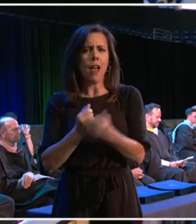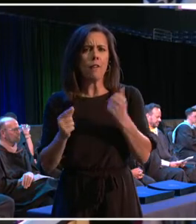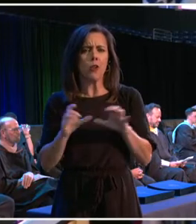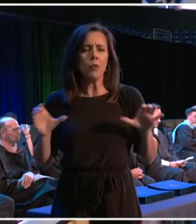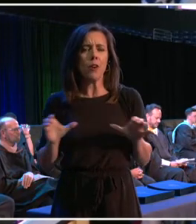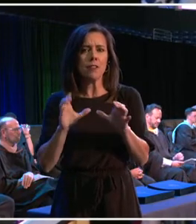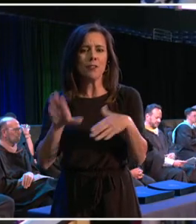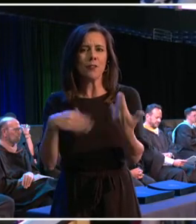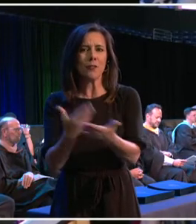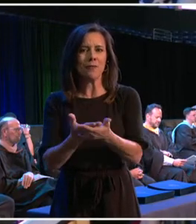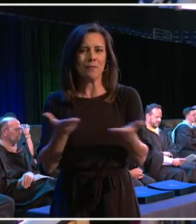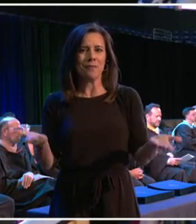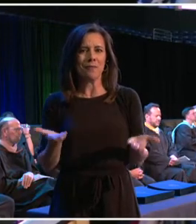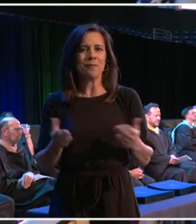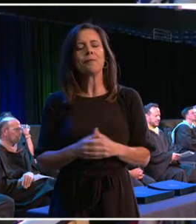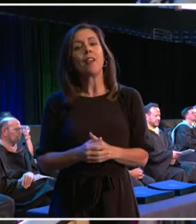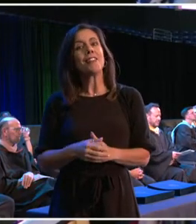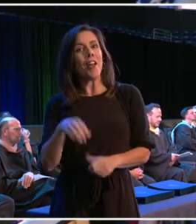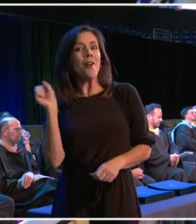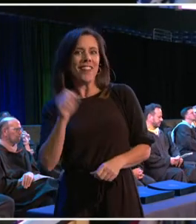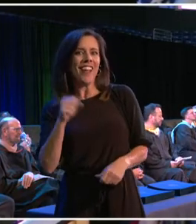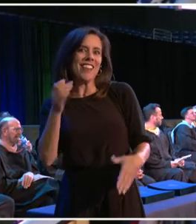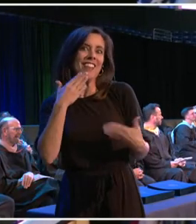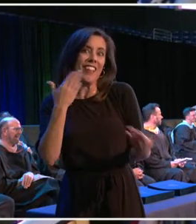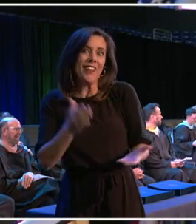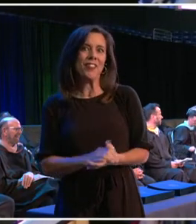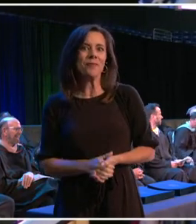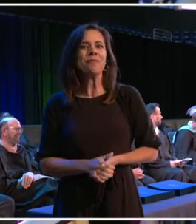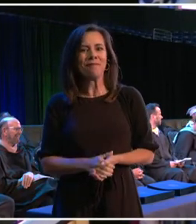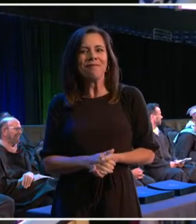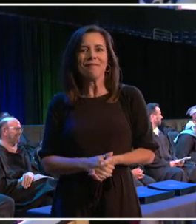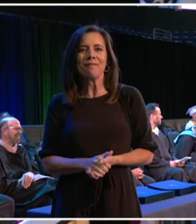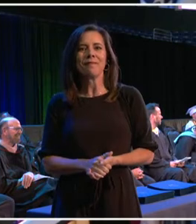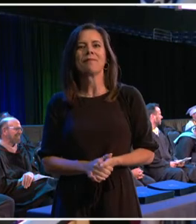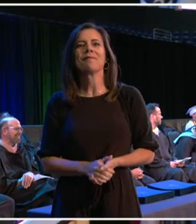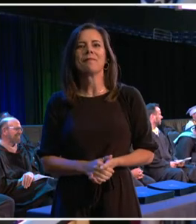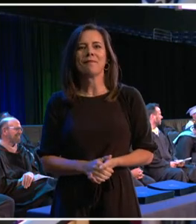here. So yes, thank you.